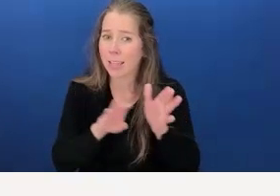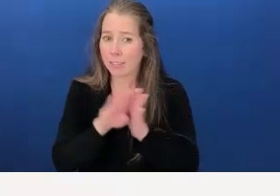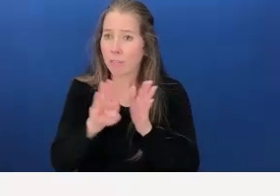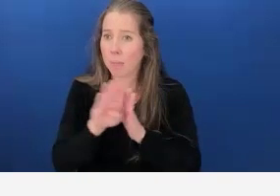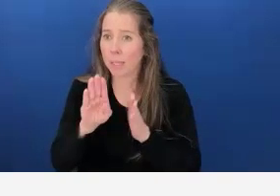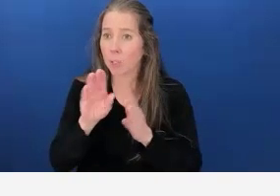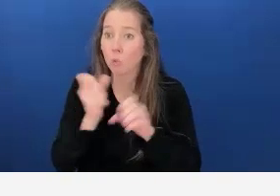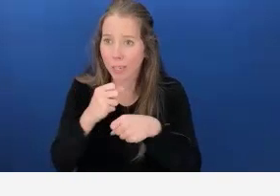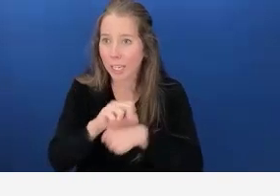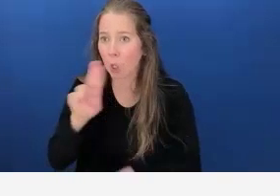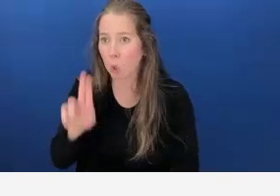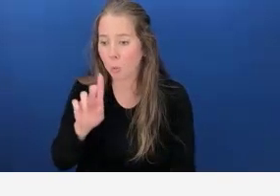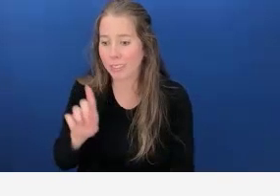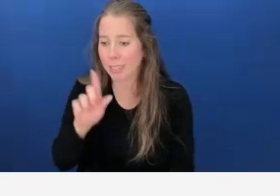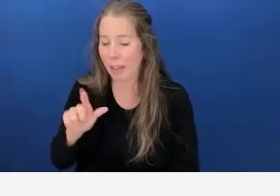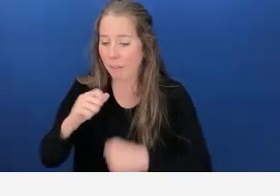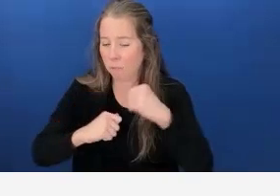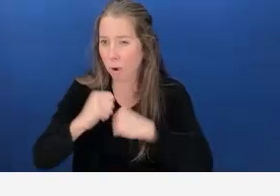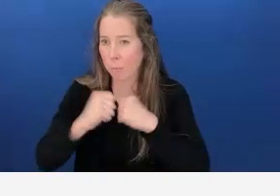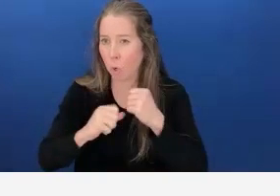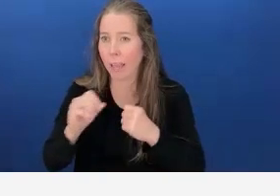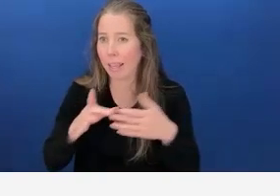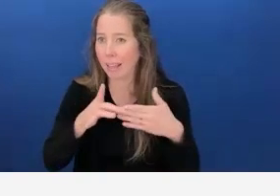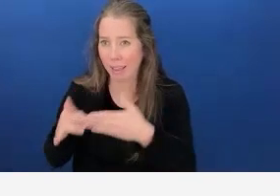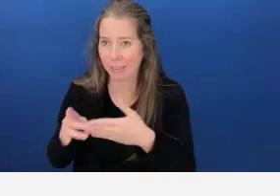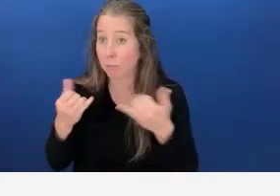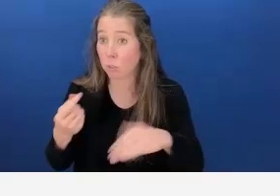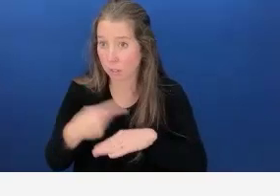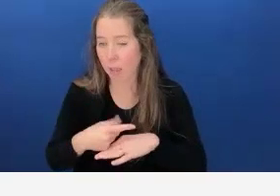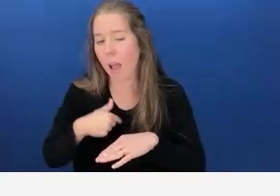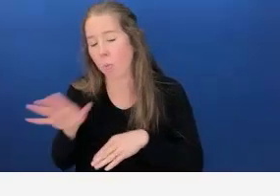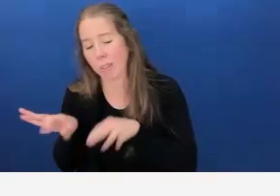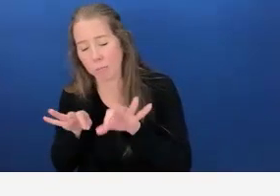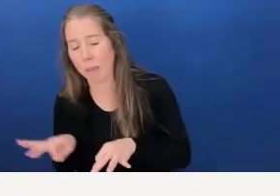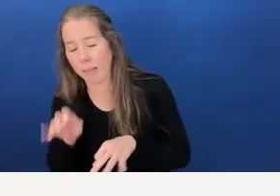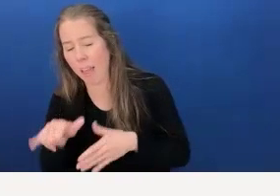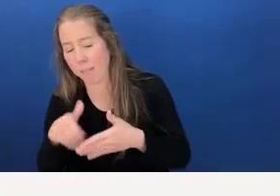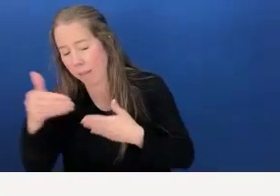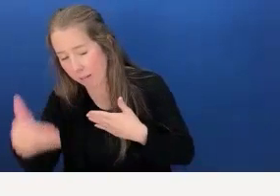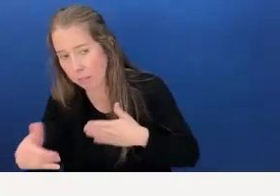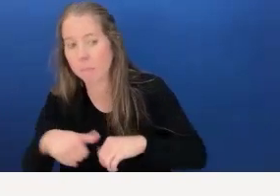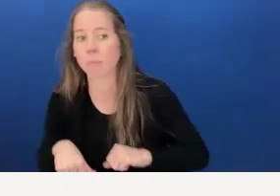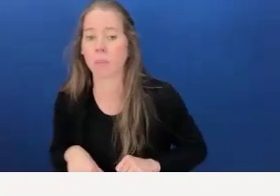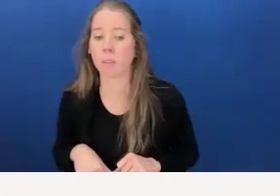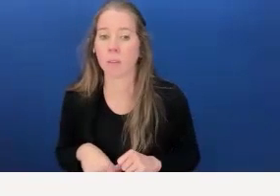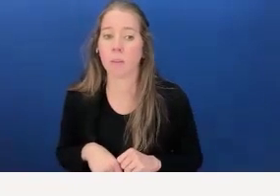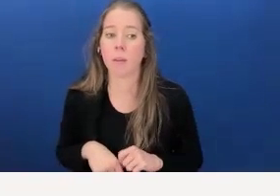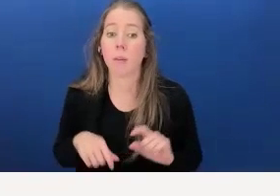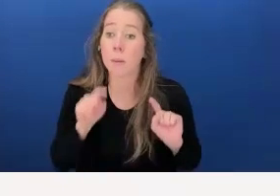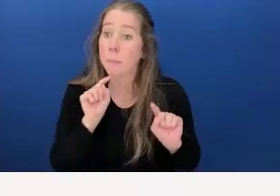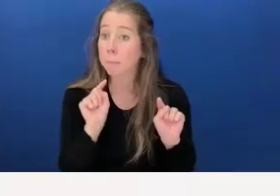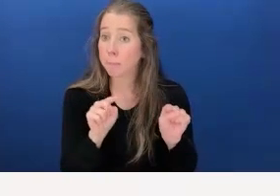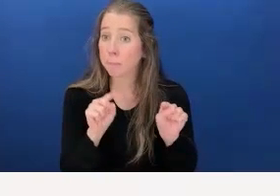UDL framework and guidelines that we have today, which I'll go over next as well.